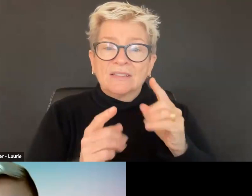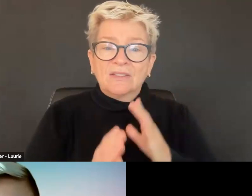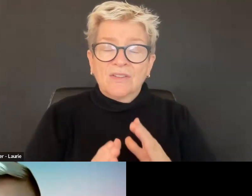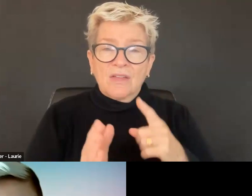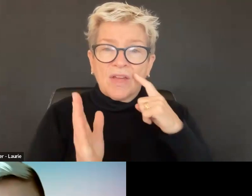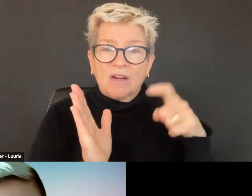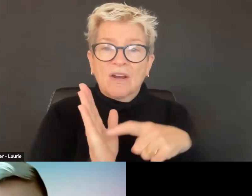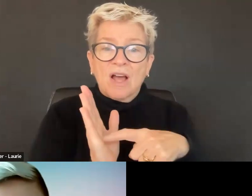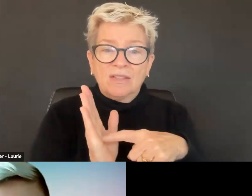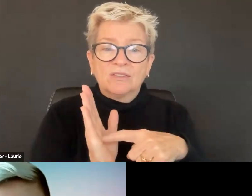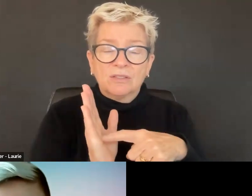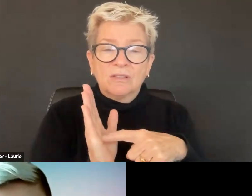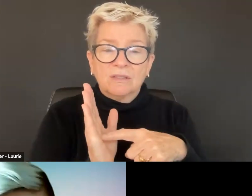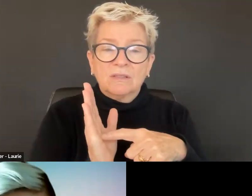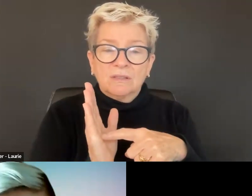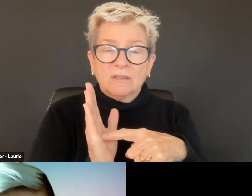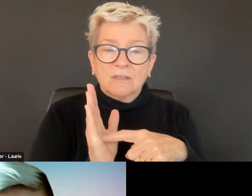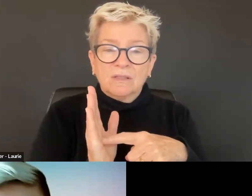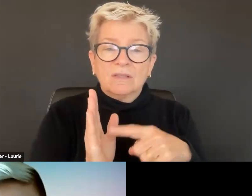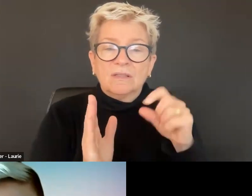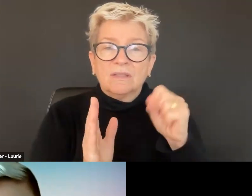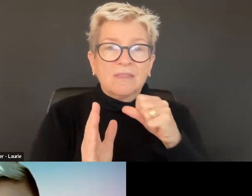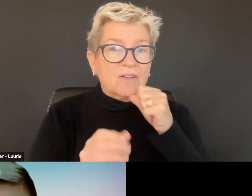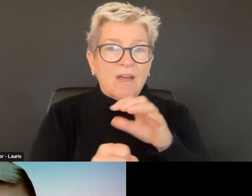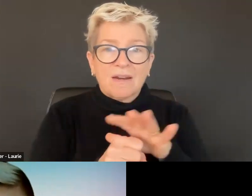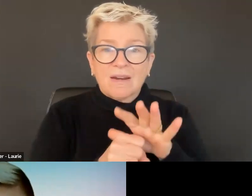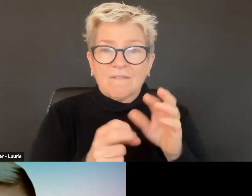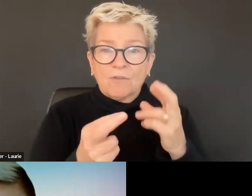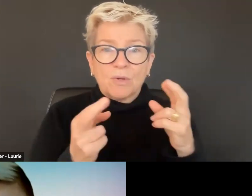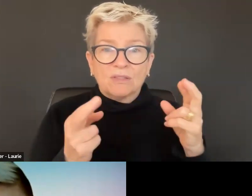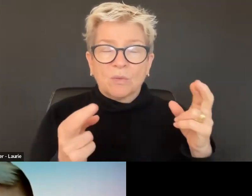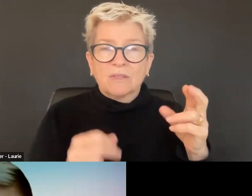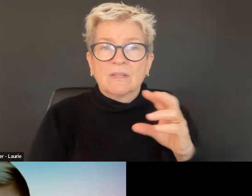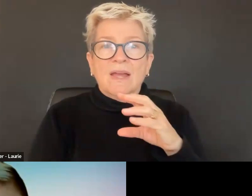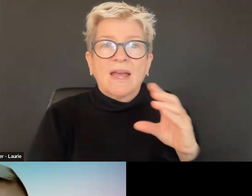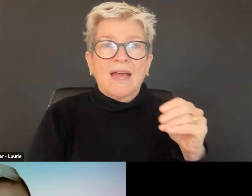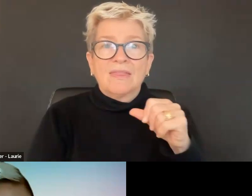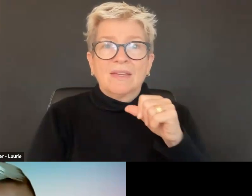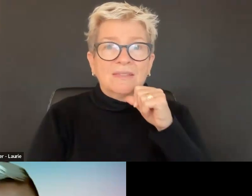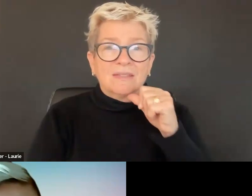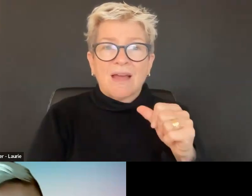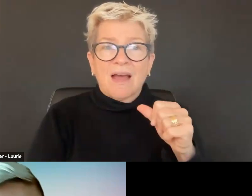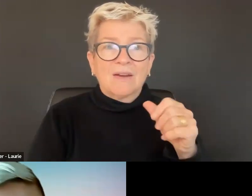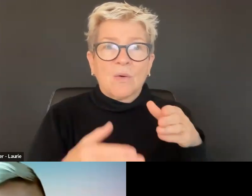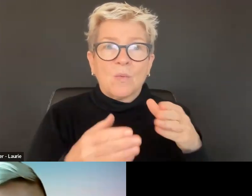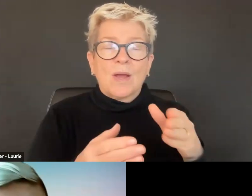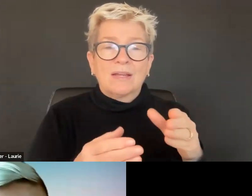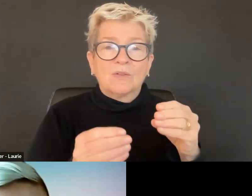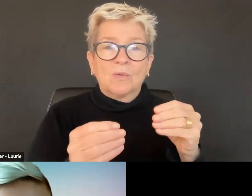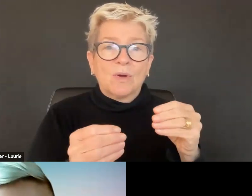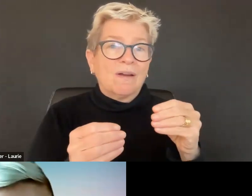that there, is a lack of resources, and that they are not, they aren't the ticket to a faster intake